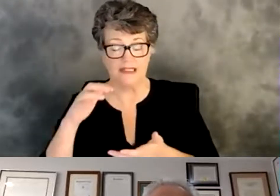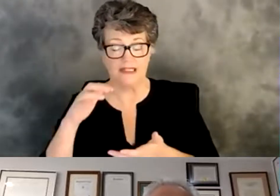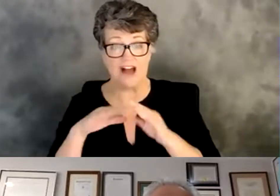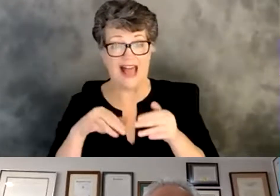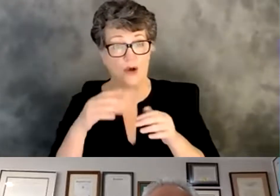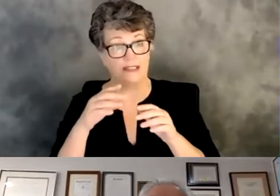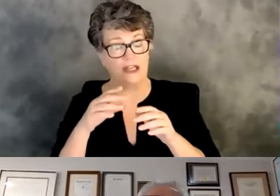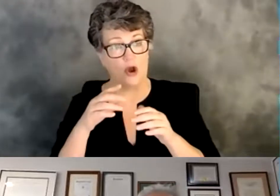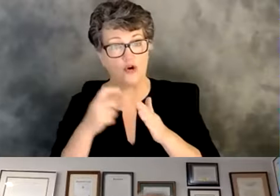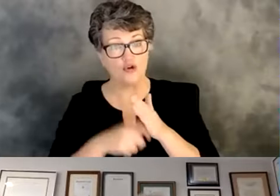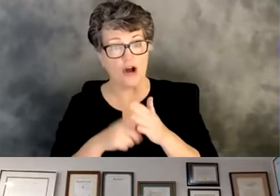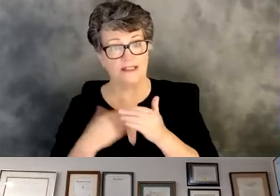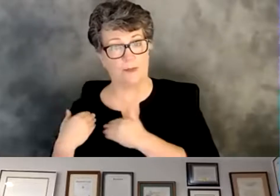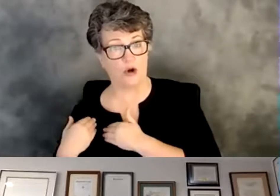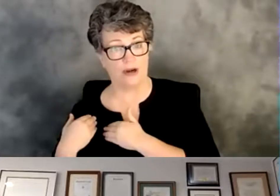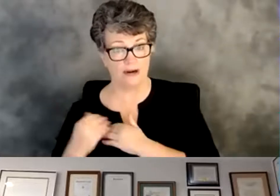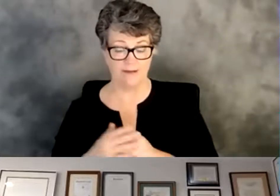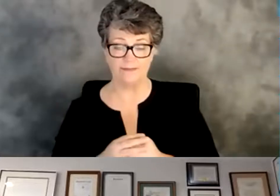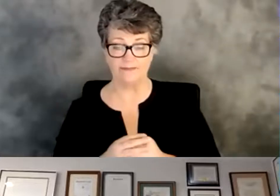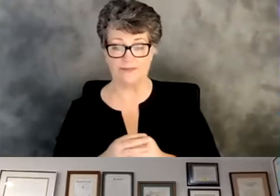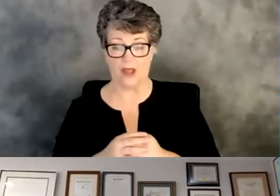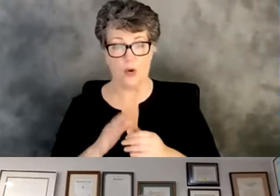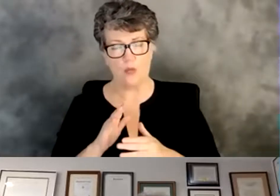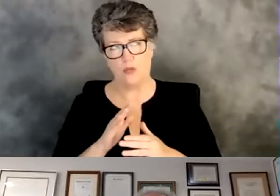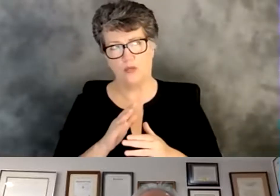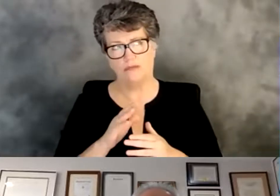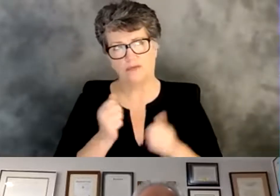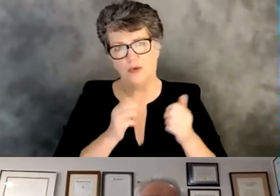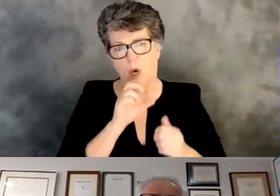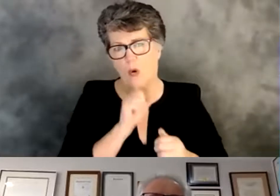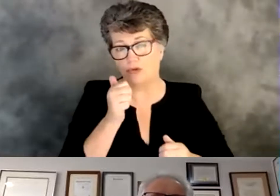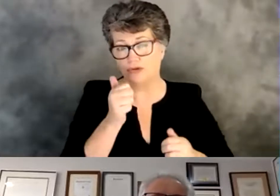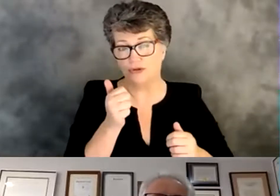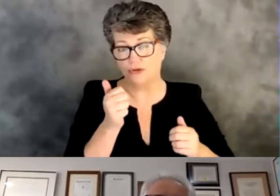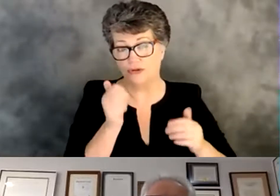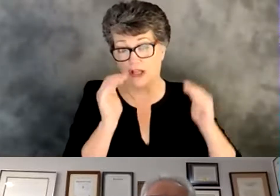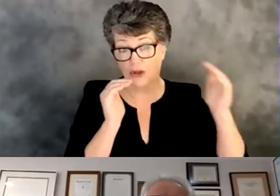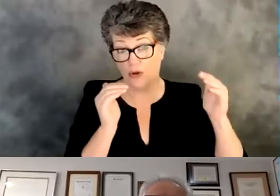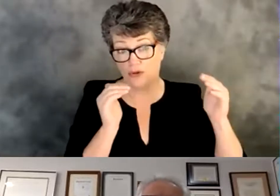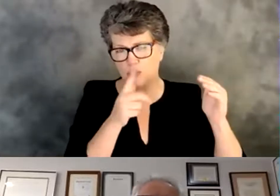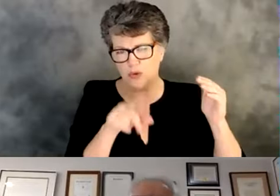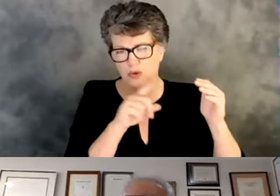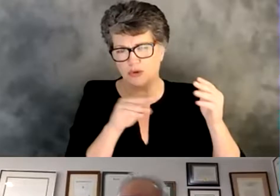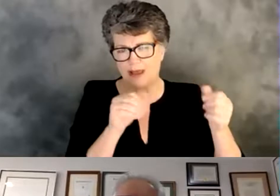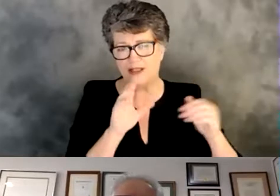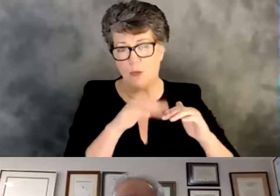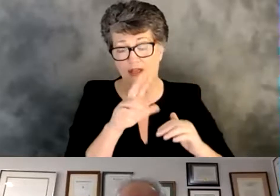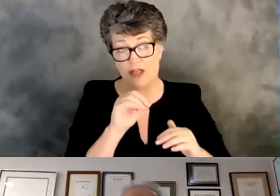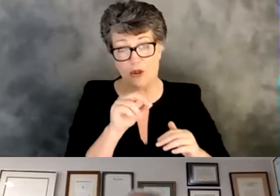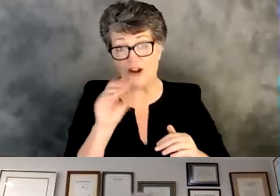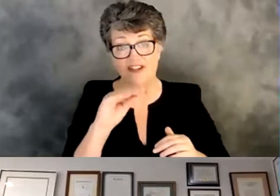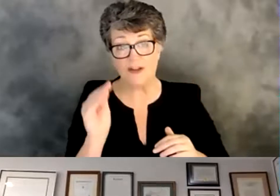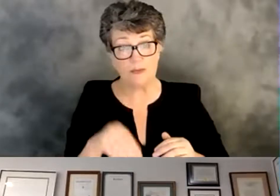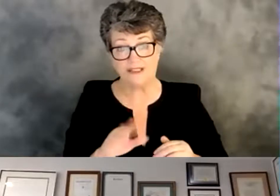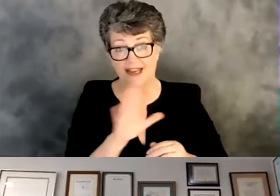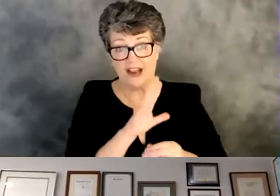burden and what share of older adults spend more than 30% or more than 50%